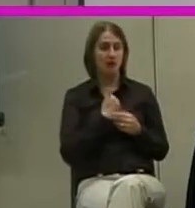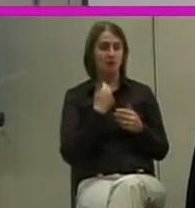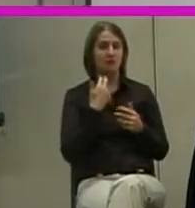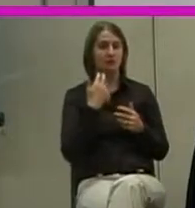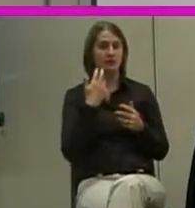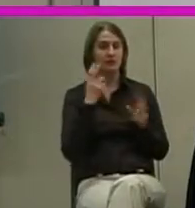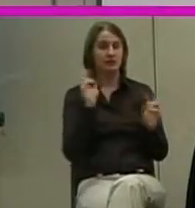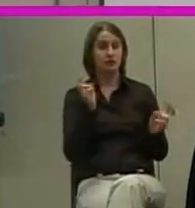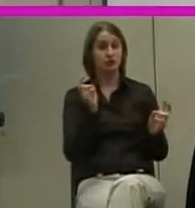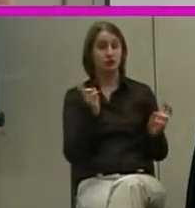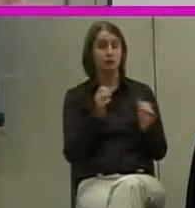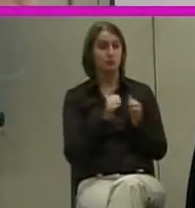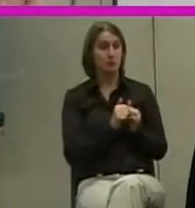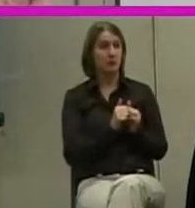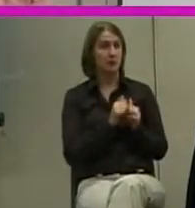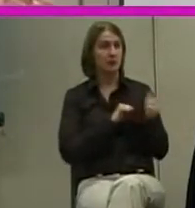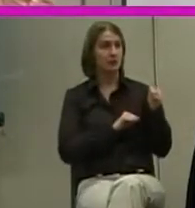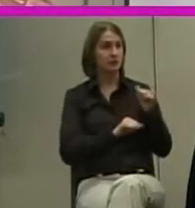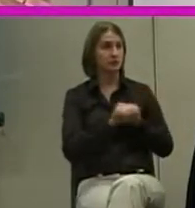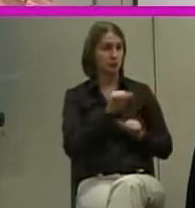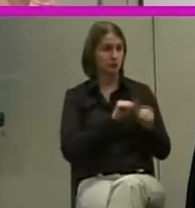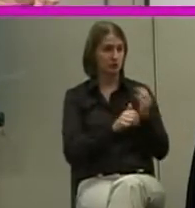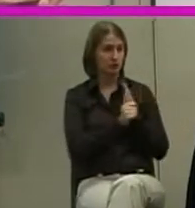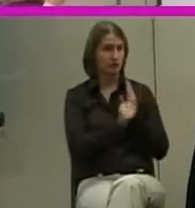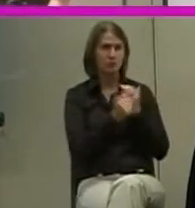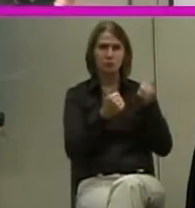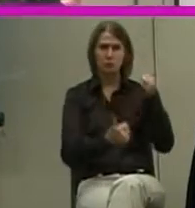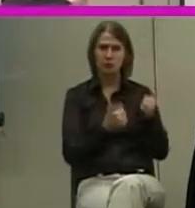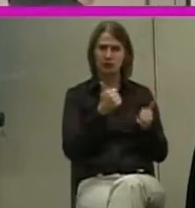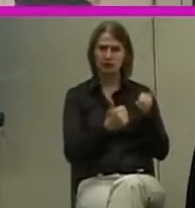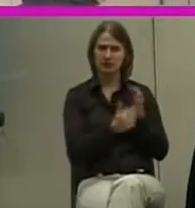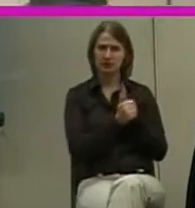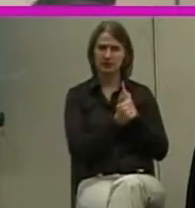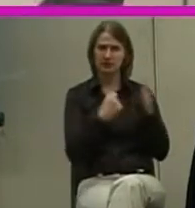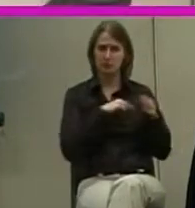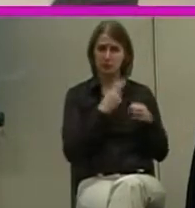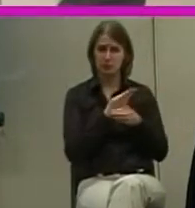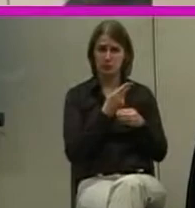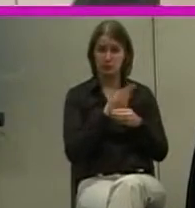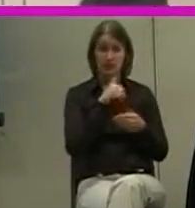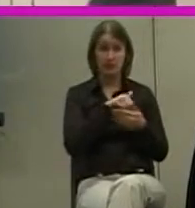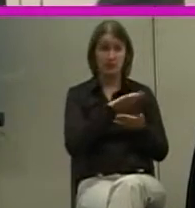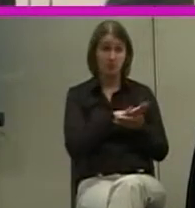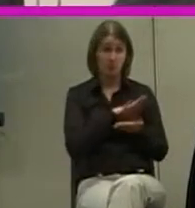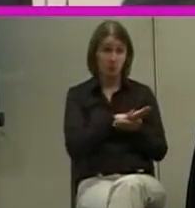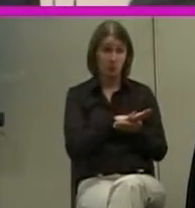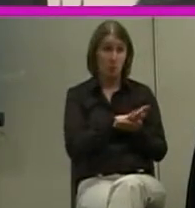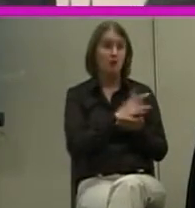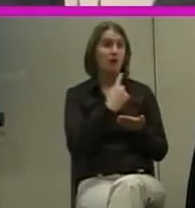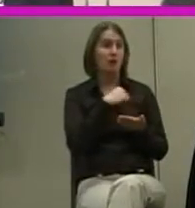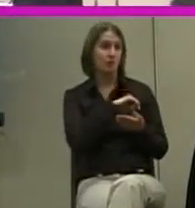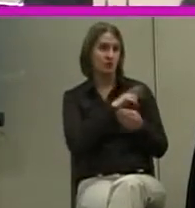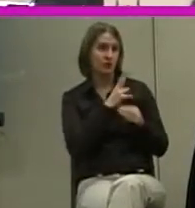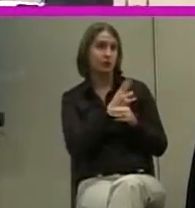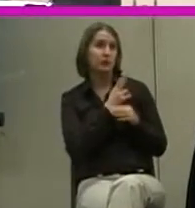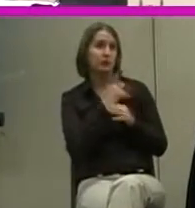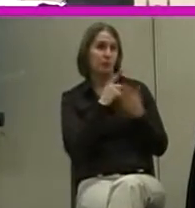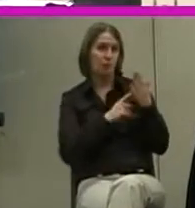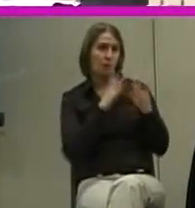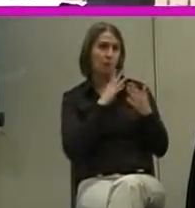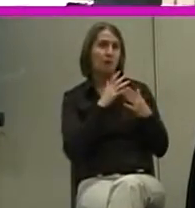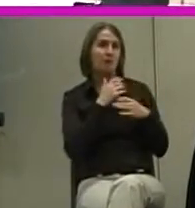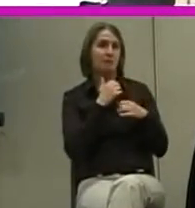skills is, which ones do we use? In the school, we use the ones that will make